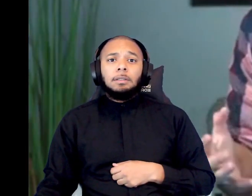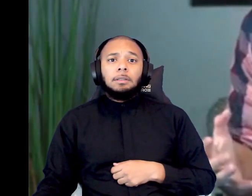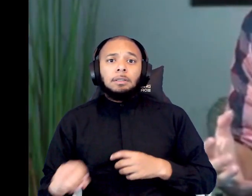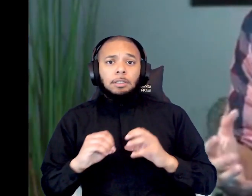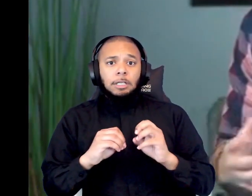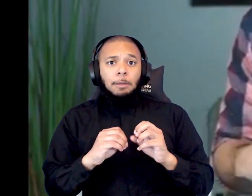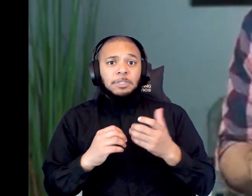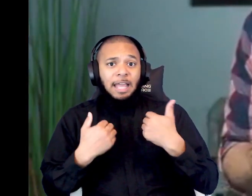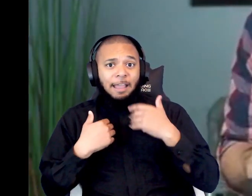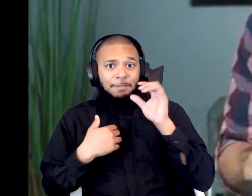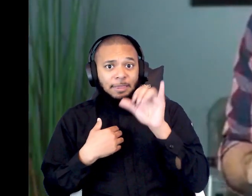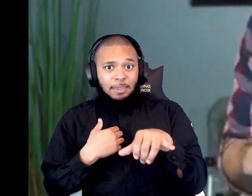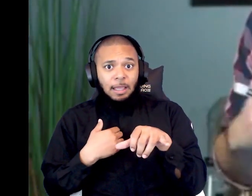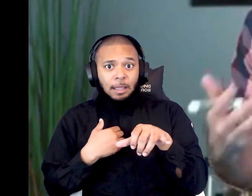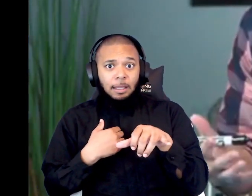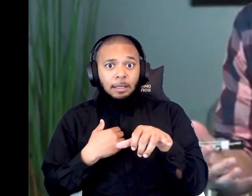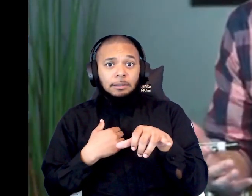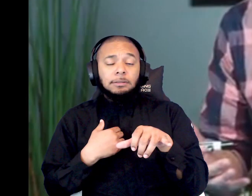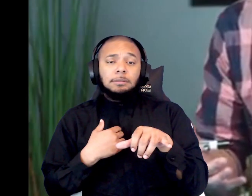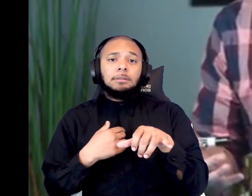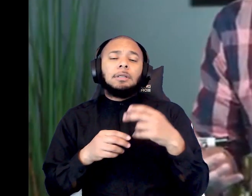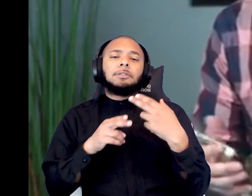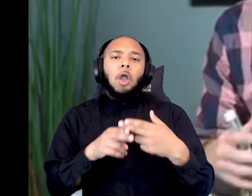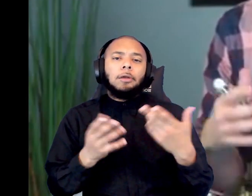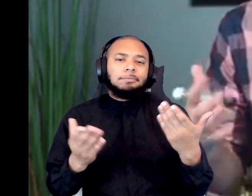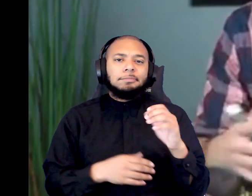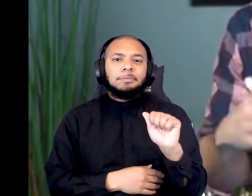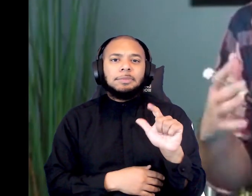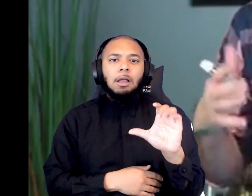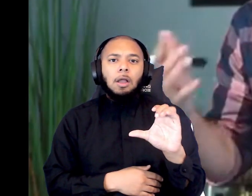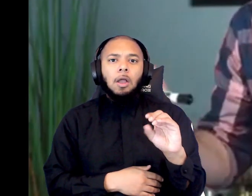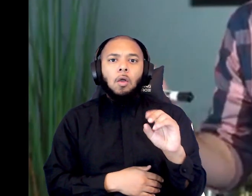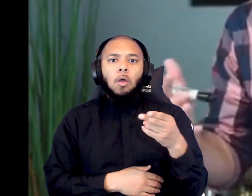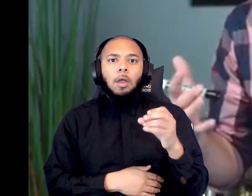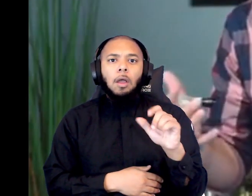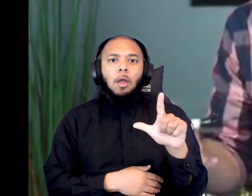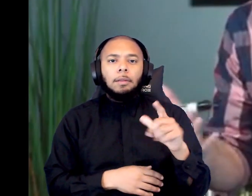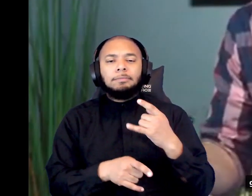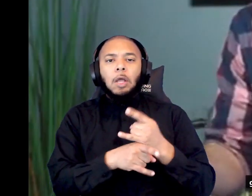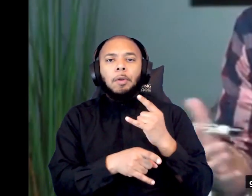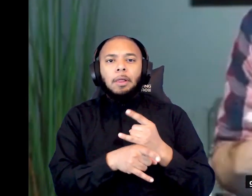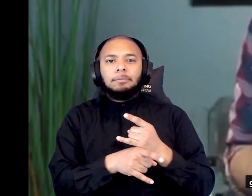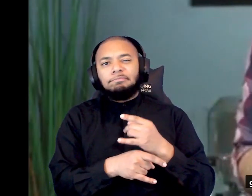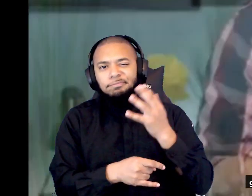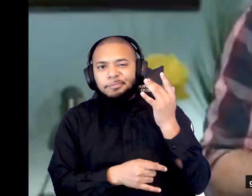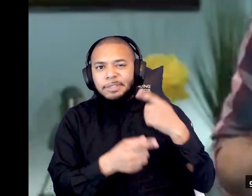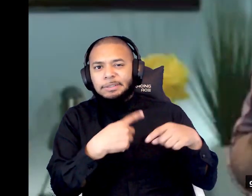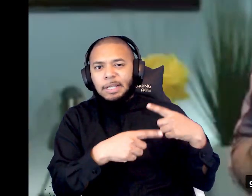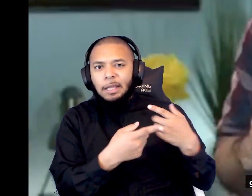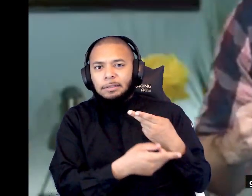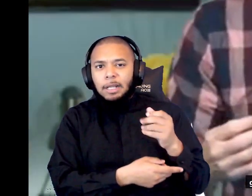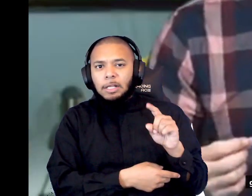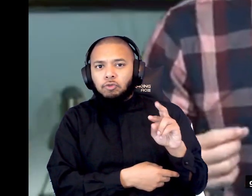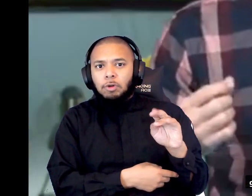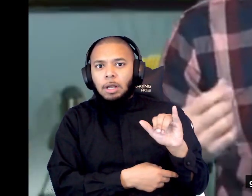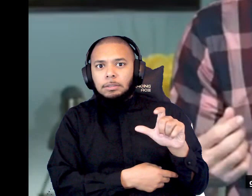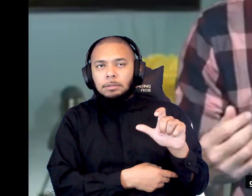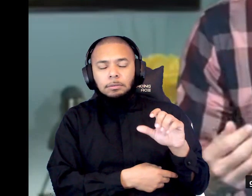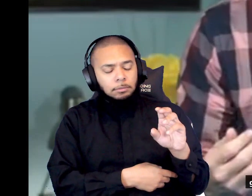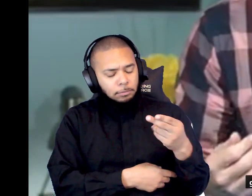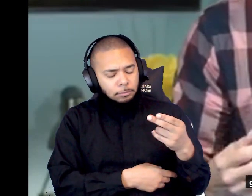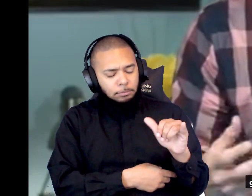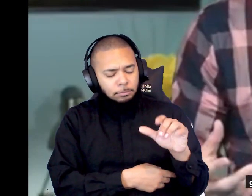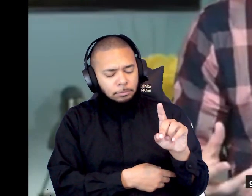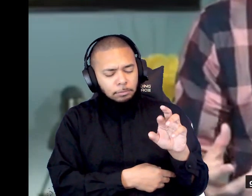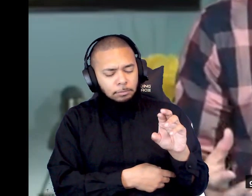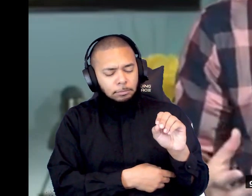of functional groups are referred to as alcohols. Okay, so there, again, a lot of different ways we can wind up with this. Hydroxyl groups are